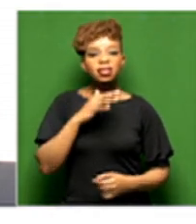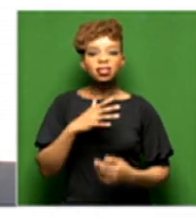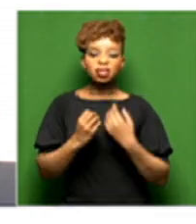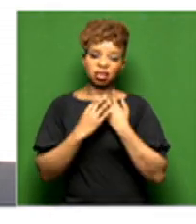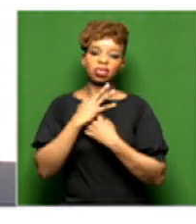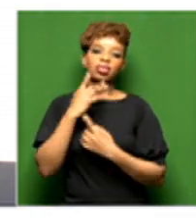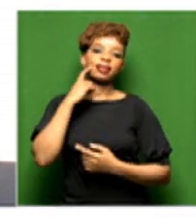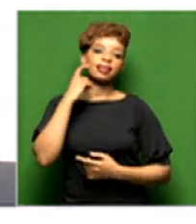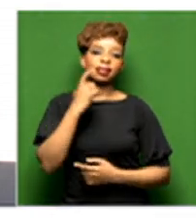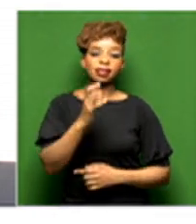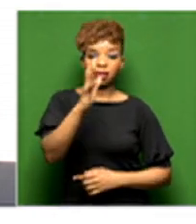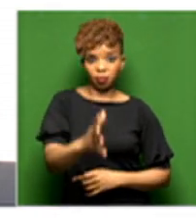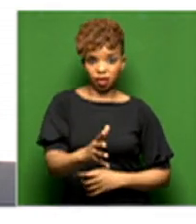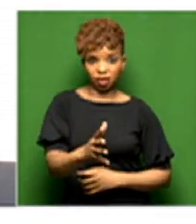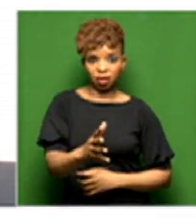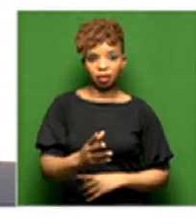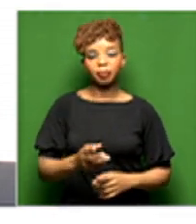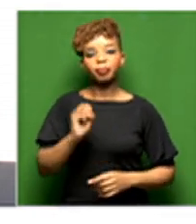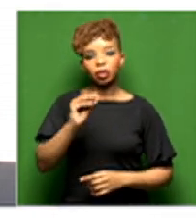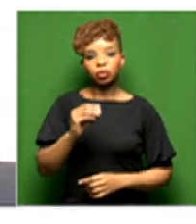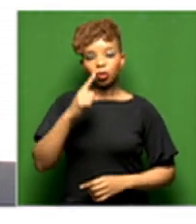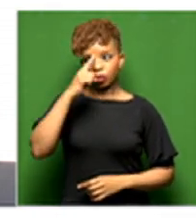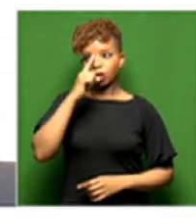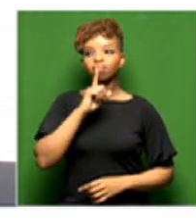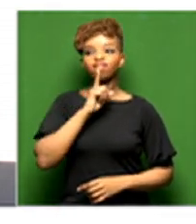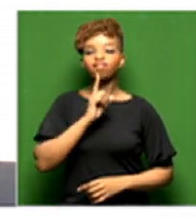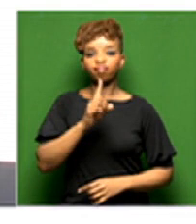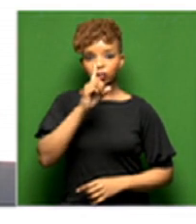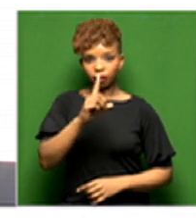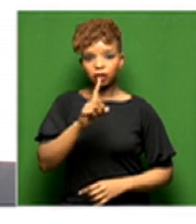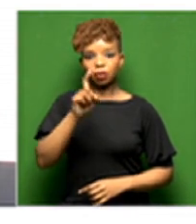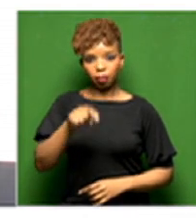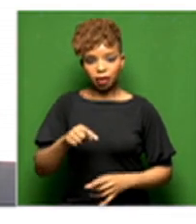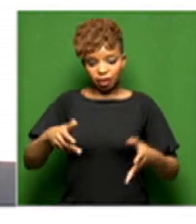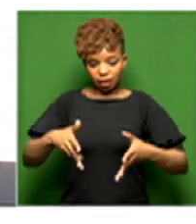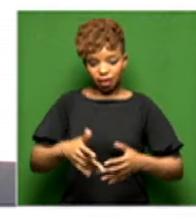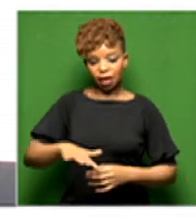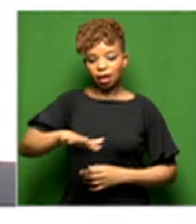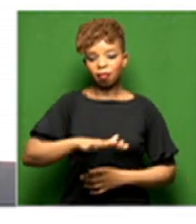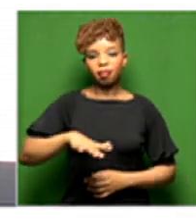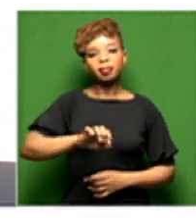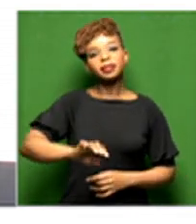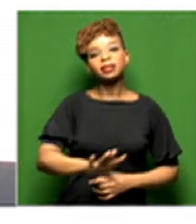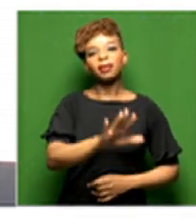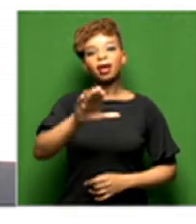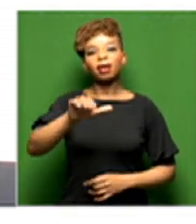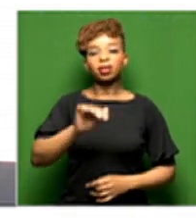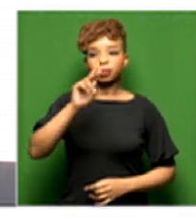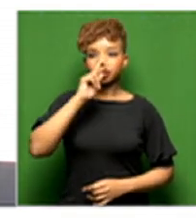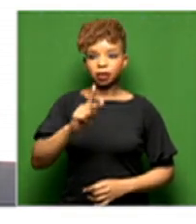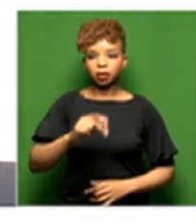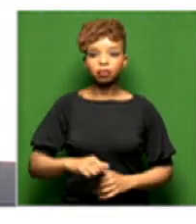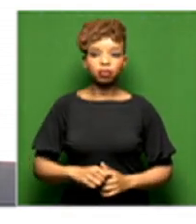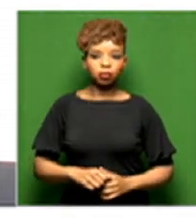And so this is first and foremost what we should be addressing. In a place like South Africa, we see the prevalence of basic